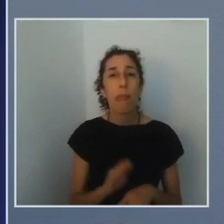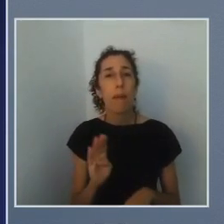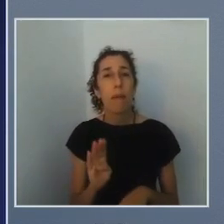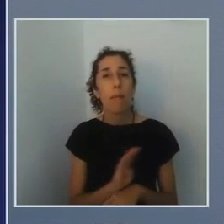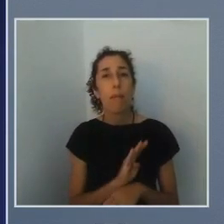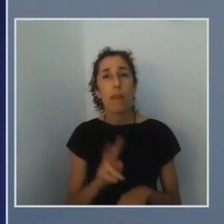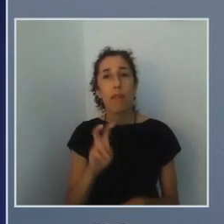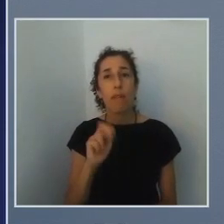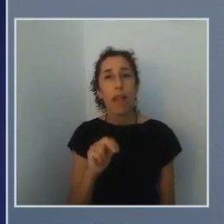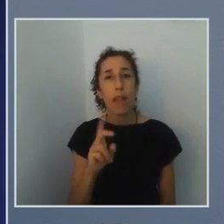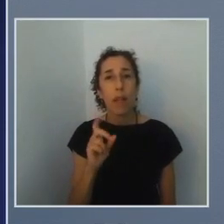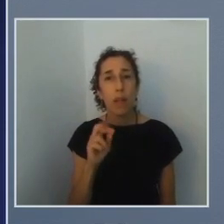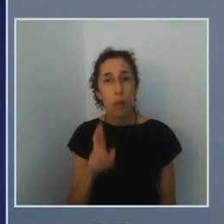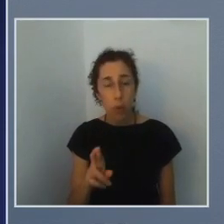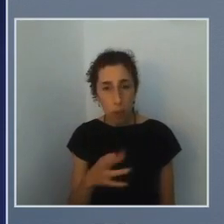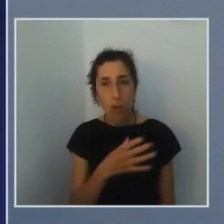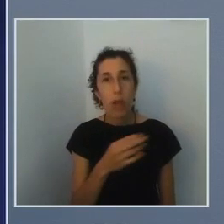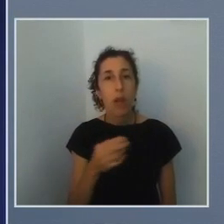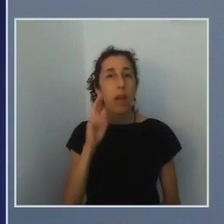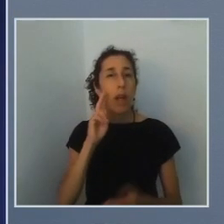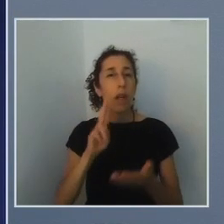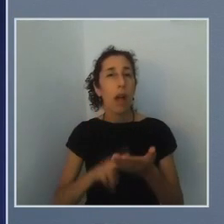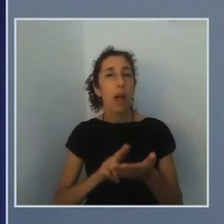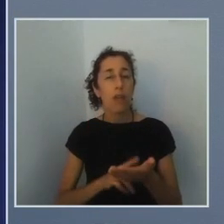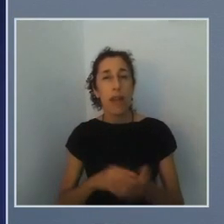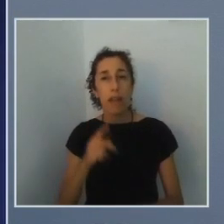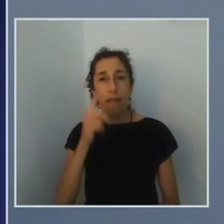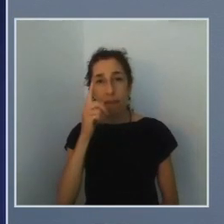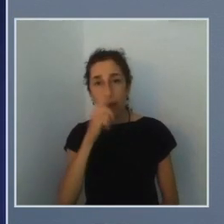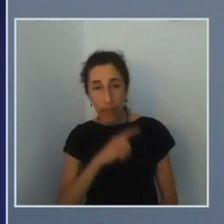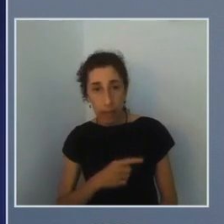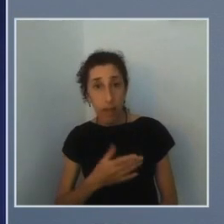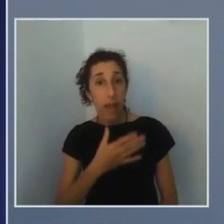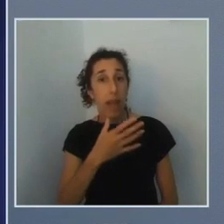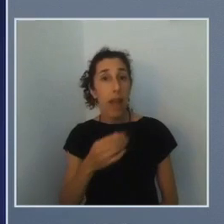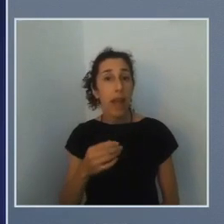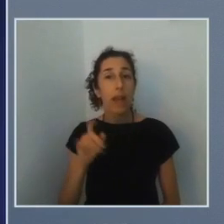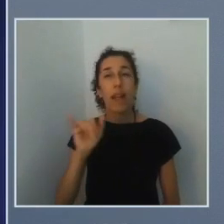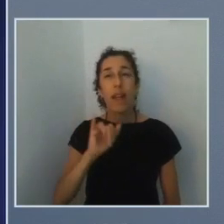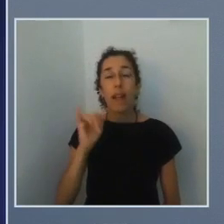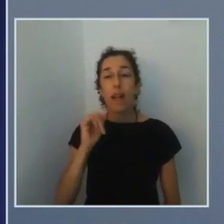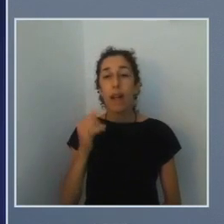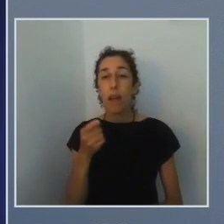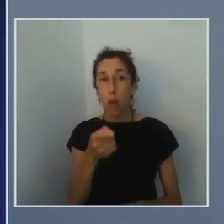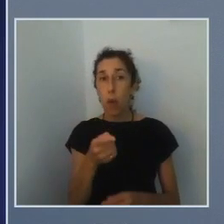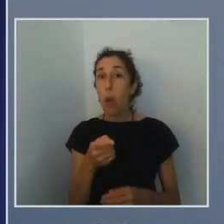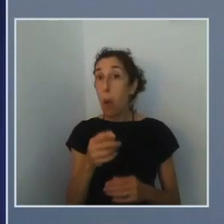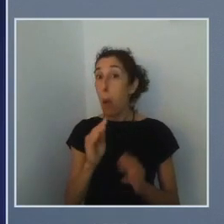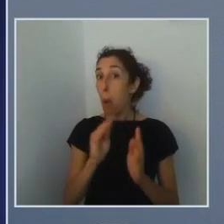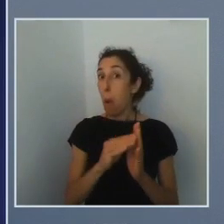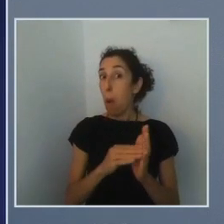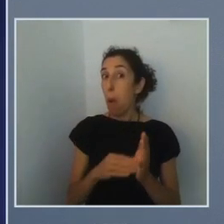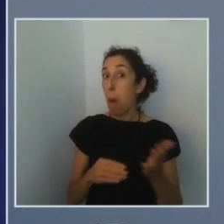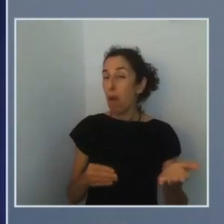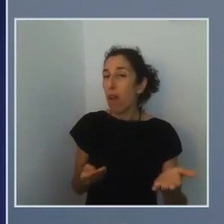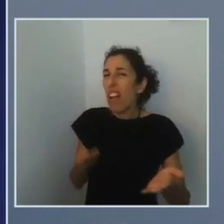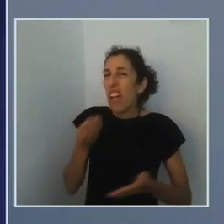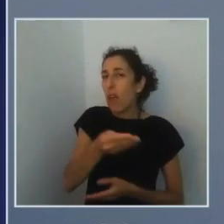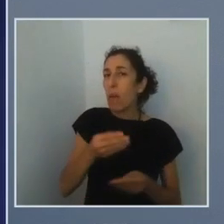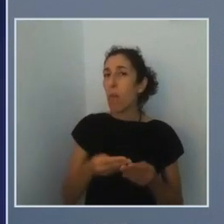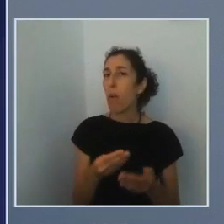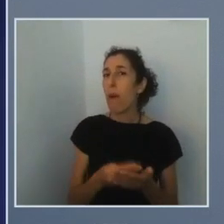expenses, related party transactions, excess compensation,